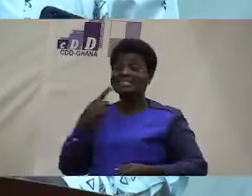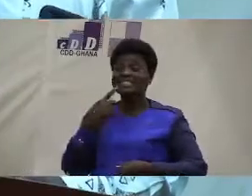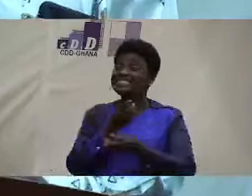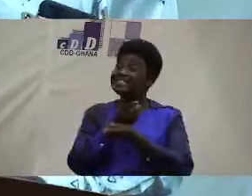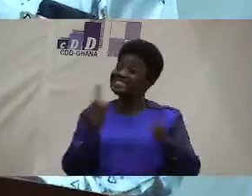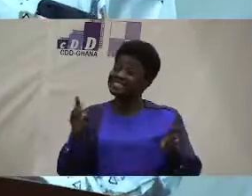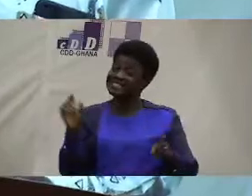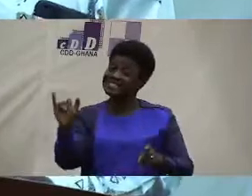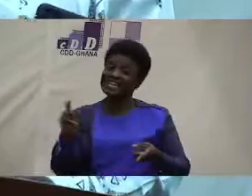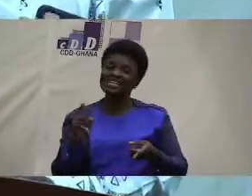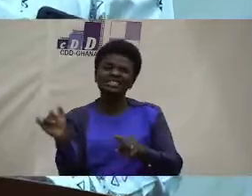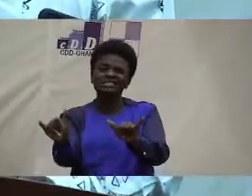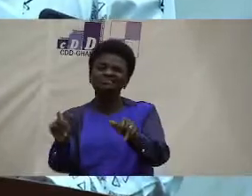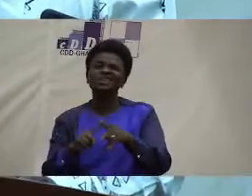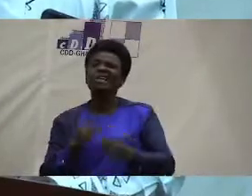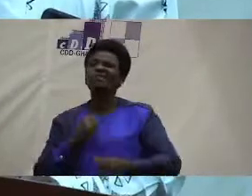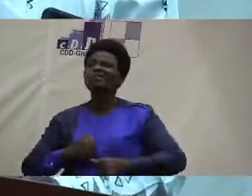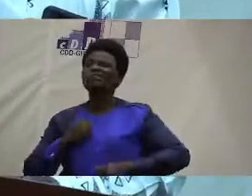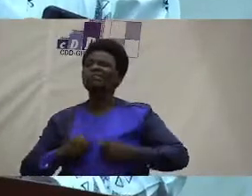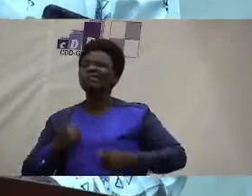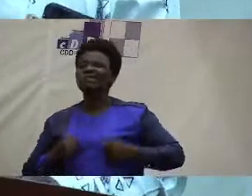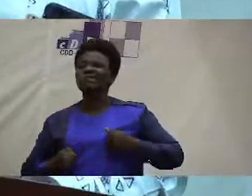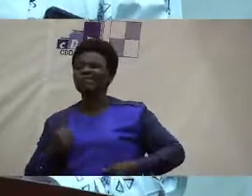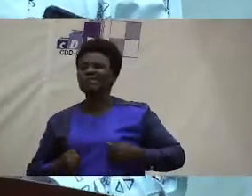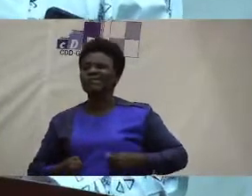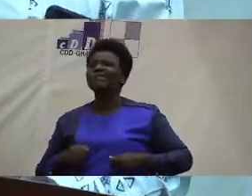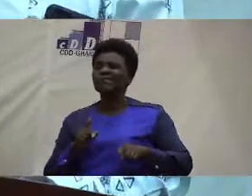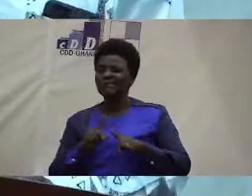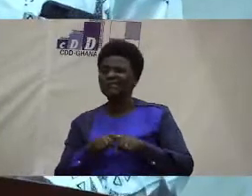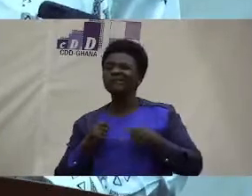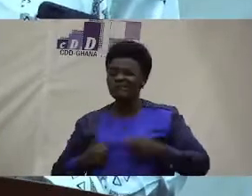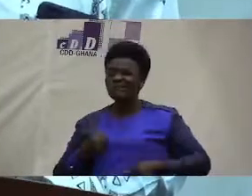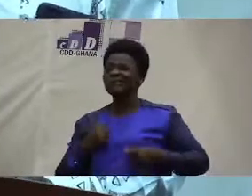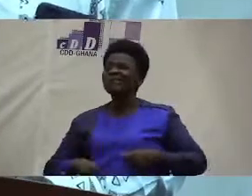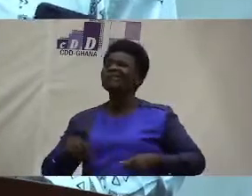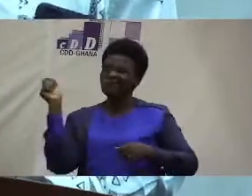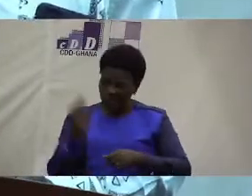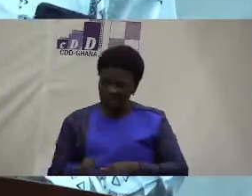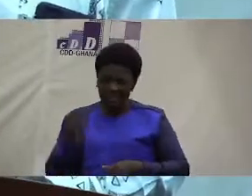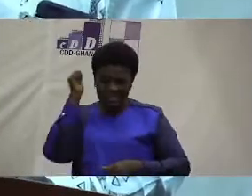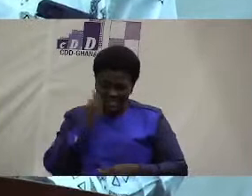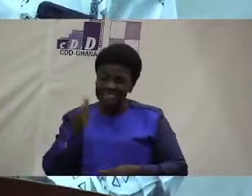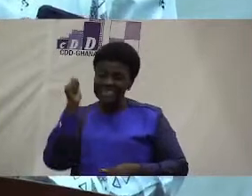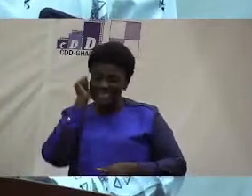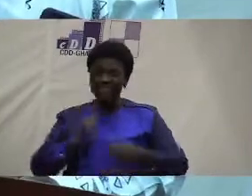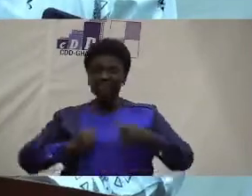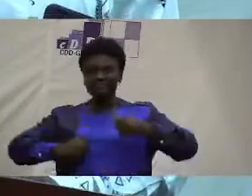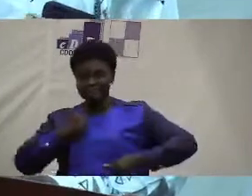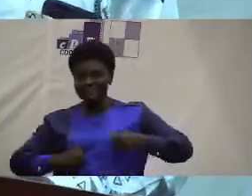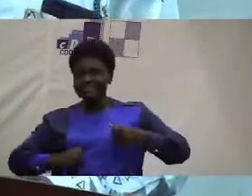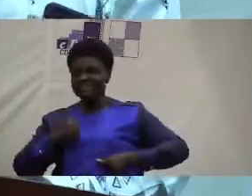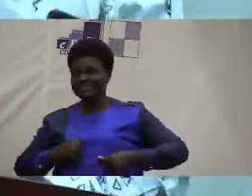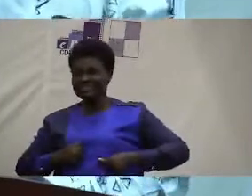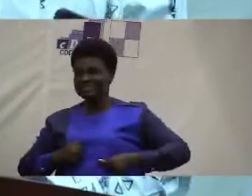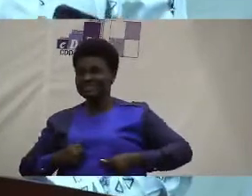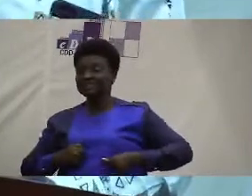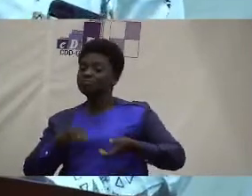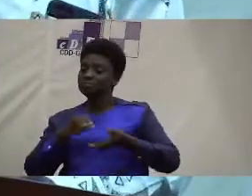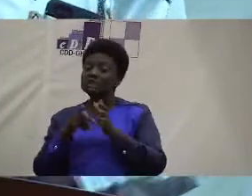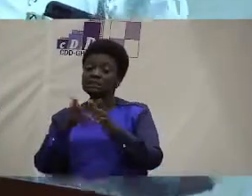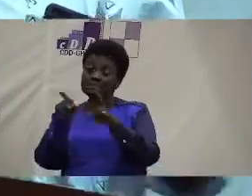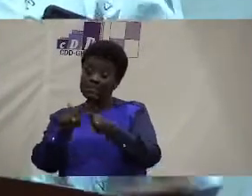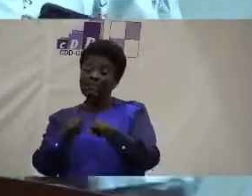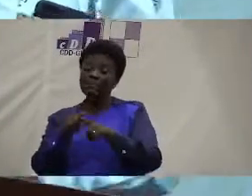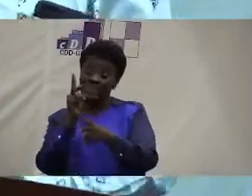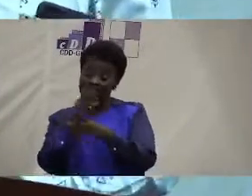is like taking a bath. You have to keep taking it every day. So we have to keep fighting